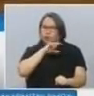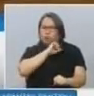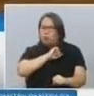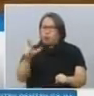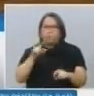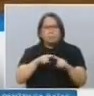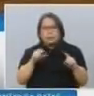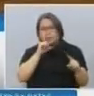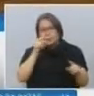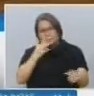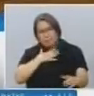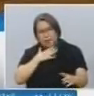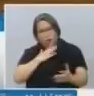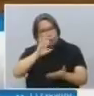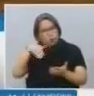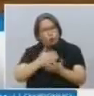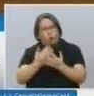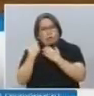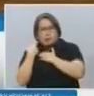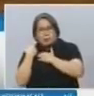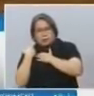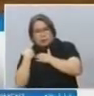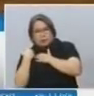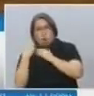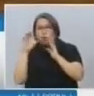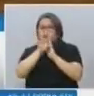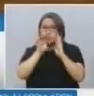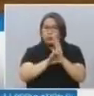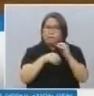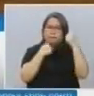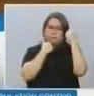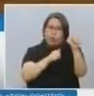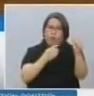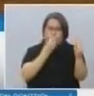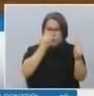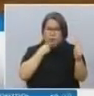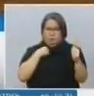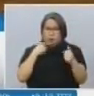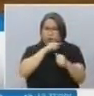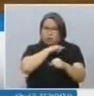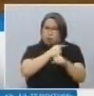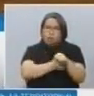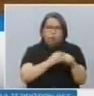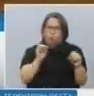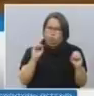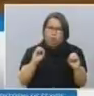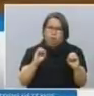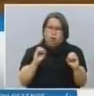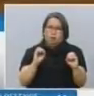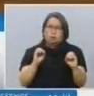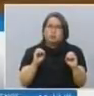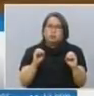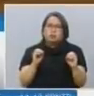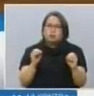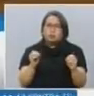not vested upon me by the Constitution, and neither will I make